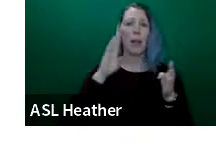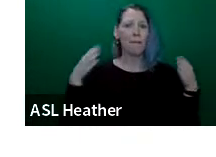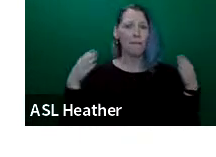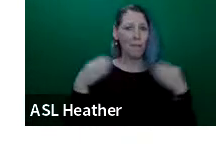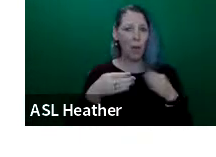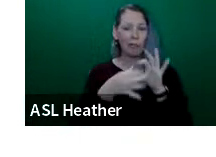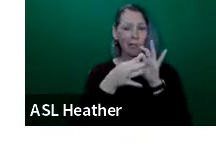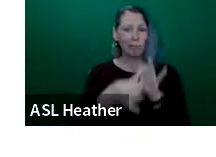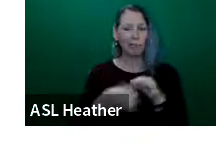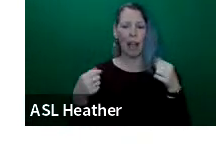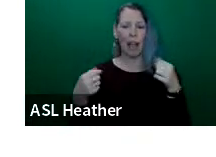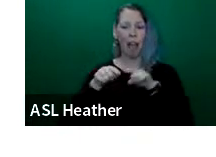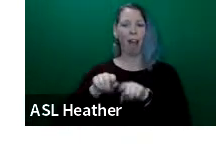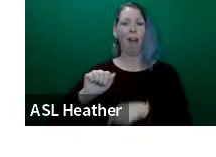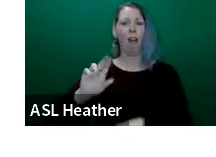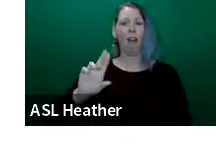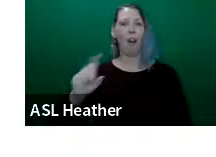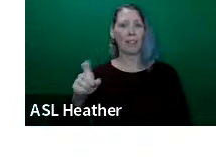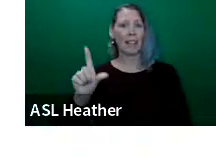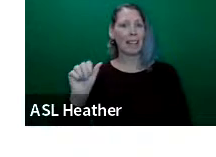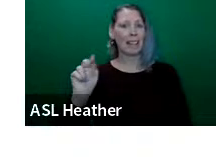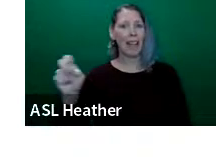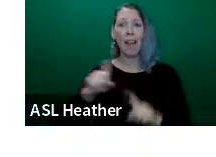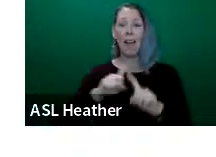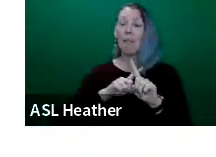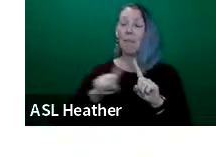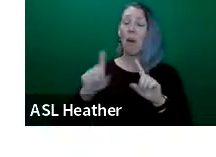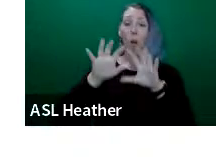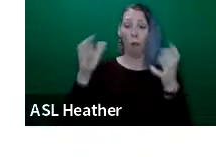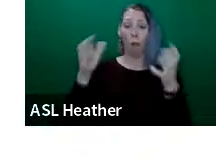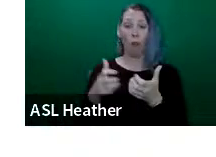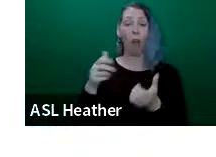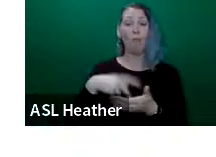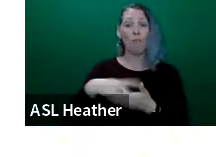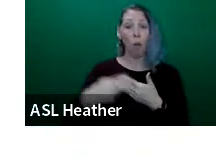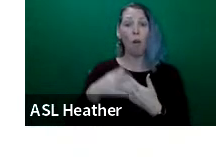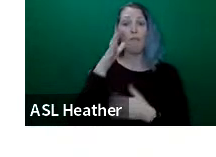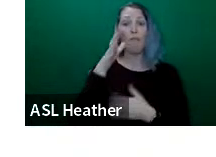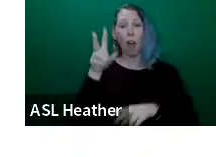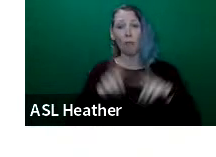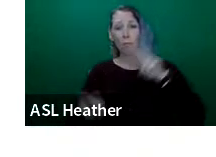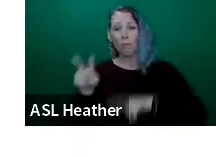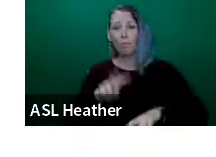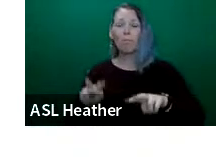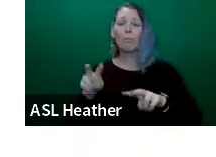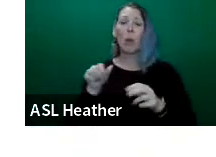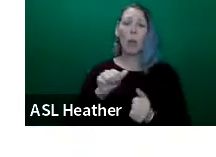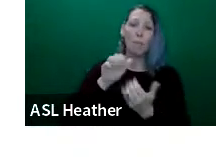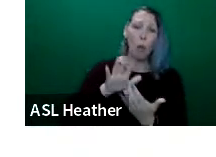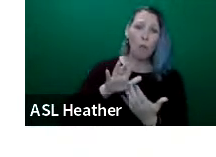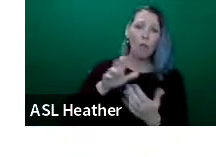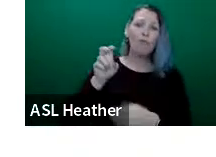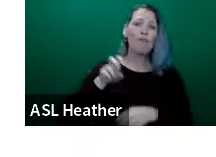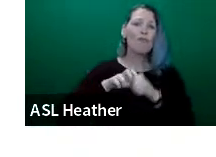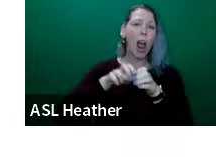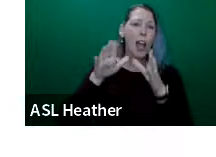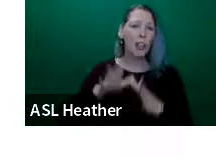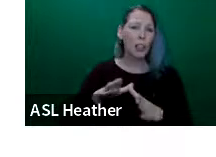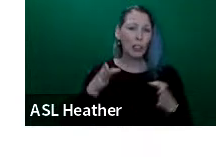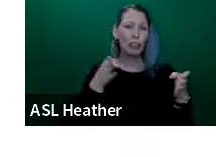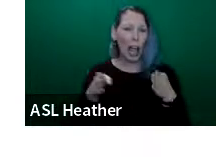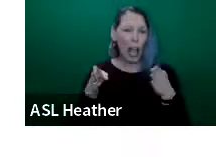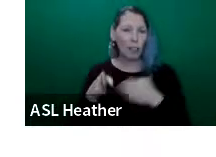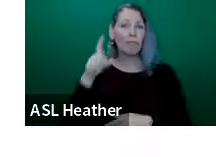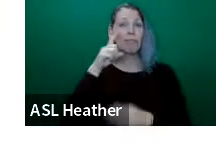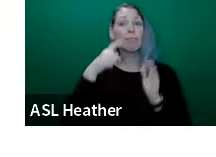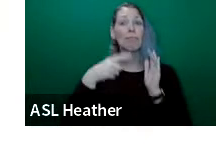auxiliary lanes, but we also understand there's an overall program we'll approach and look at a variety of strategies to address these outcomes. For example, in